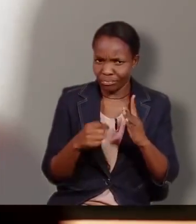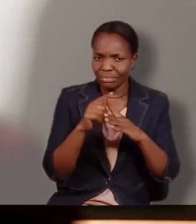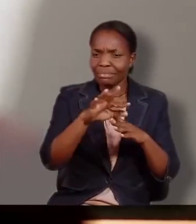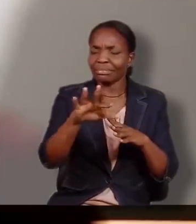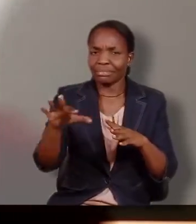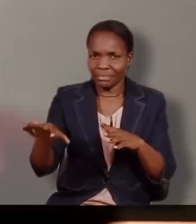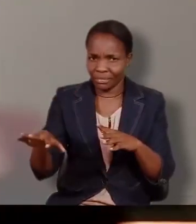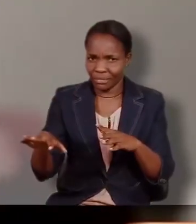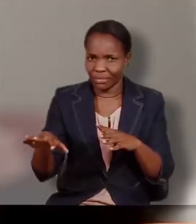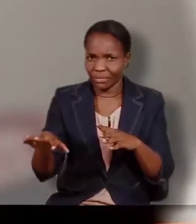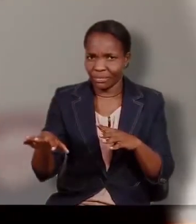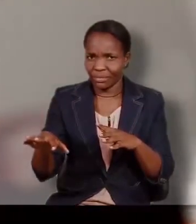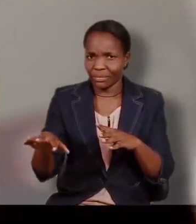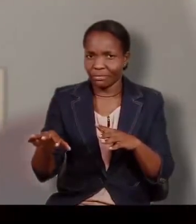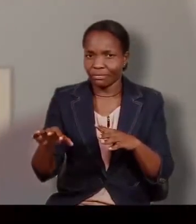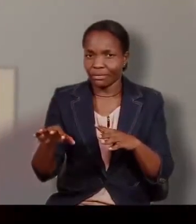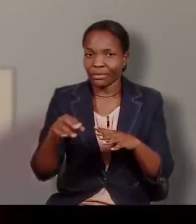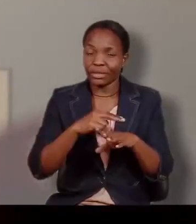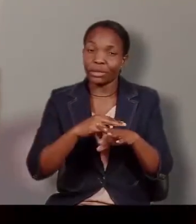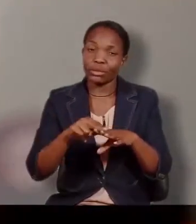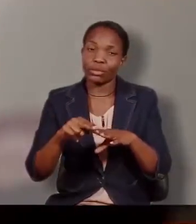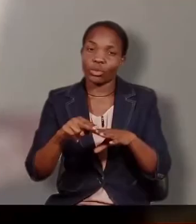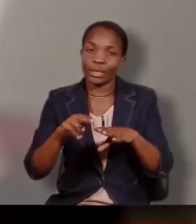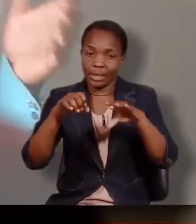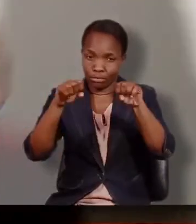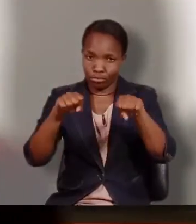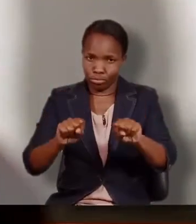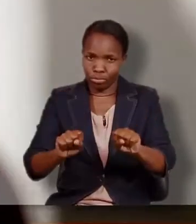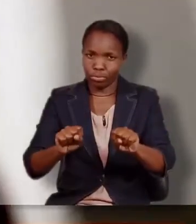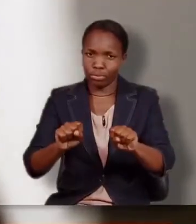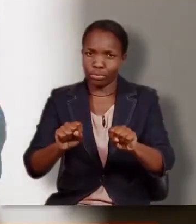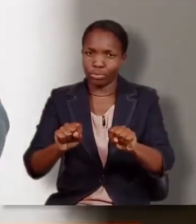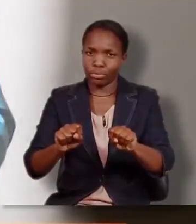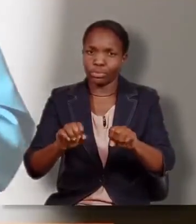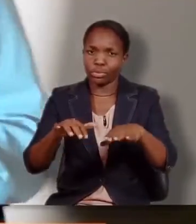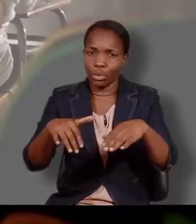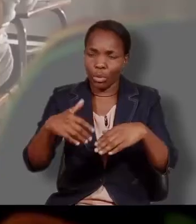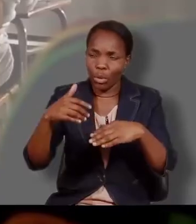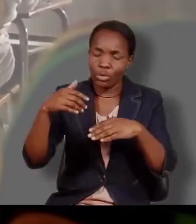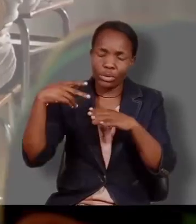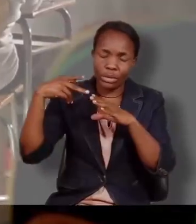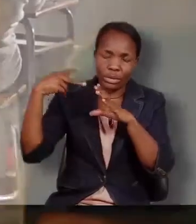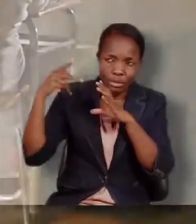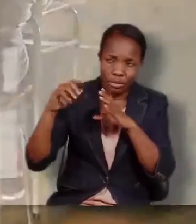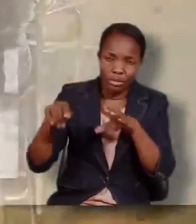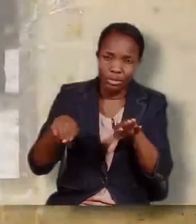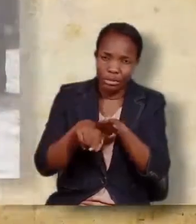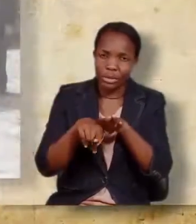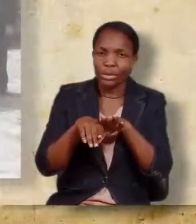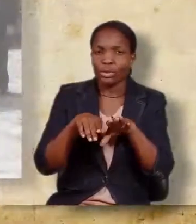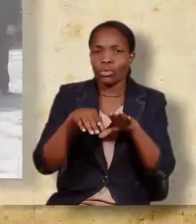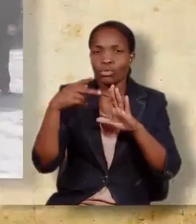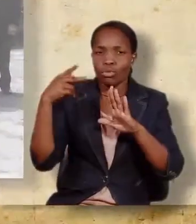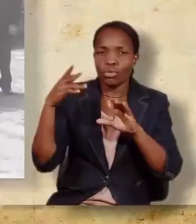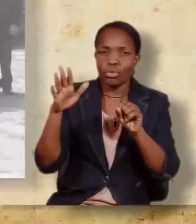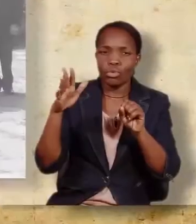countries was the systematic way in which the National Party formalized it through law. The National Party of